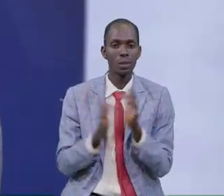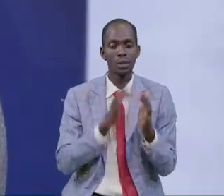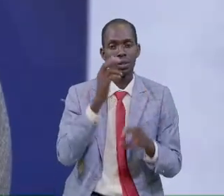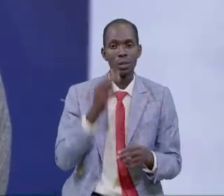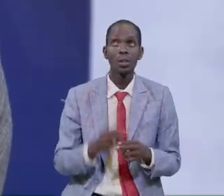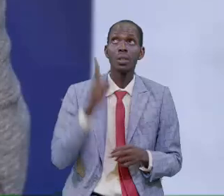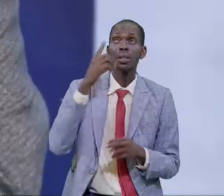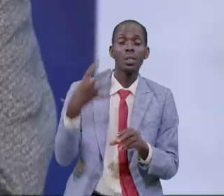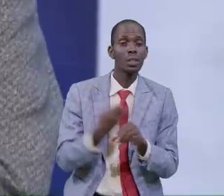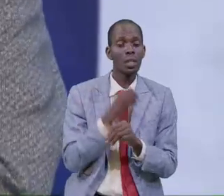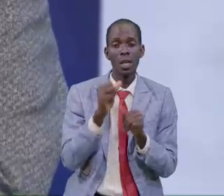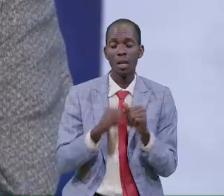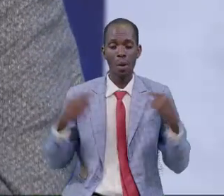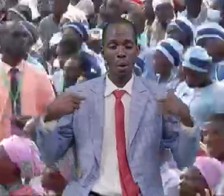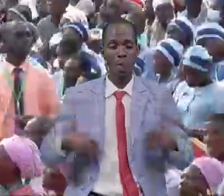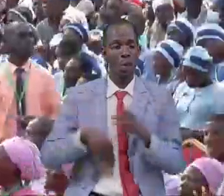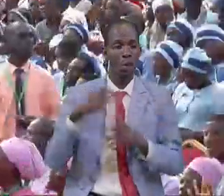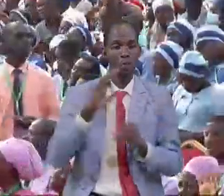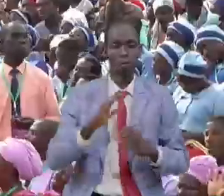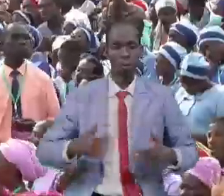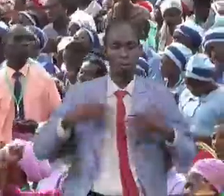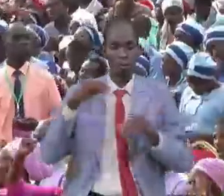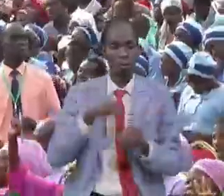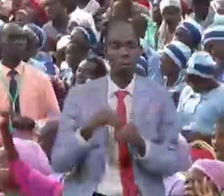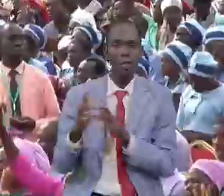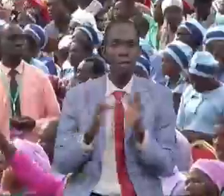life tonight in Jesus' name.